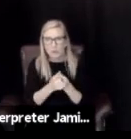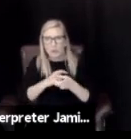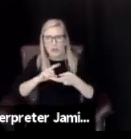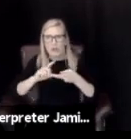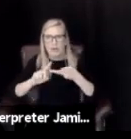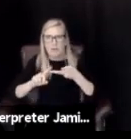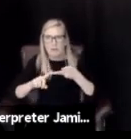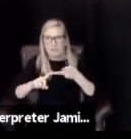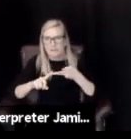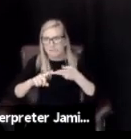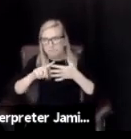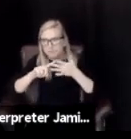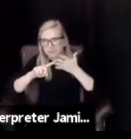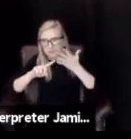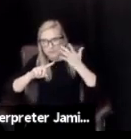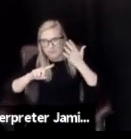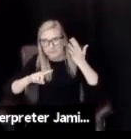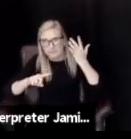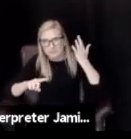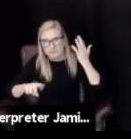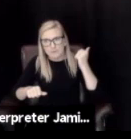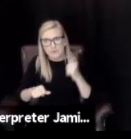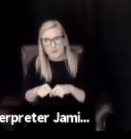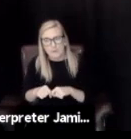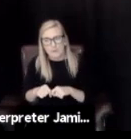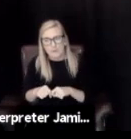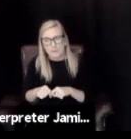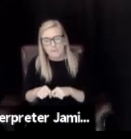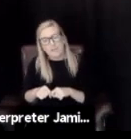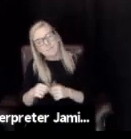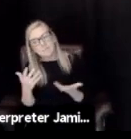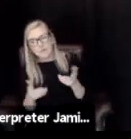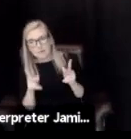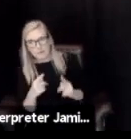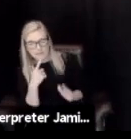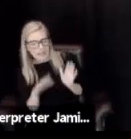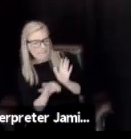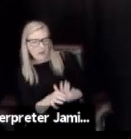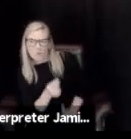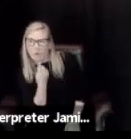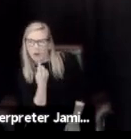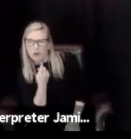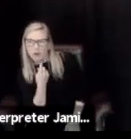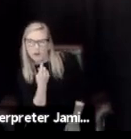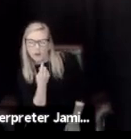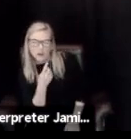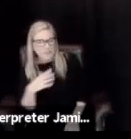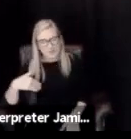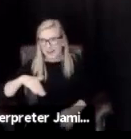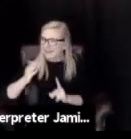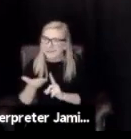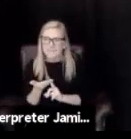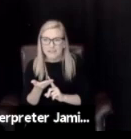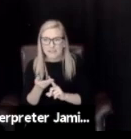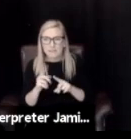help you, right? And they may say, well, I just want that one. They're saying that because they're not convinced that you can do it, but they want to try